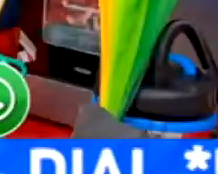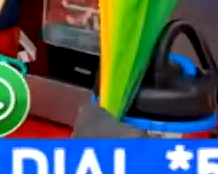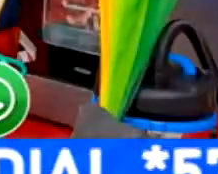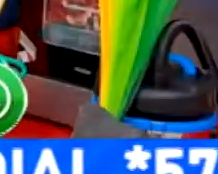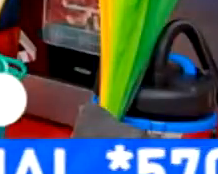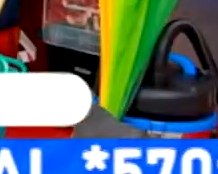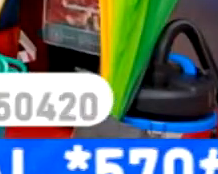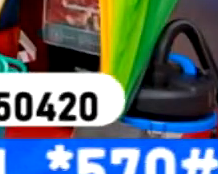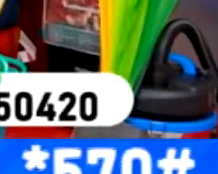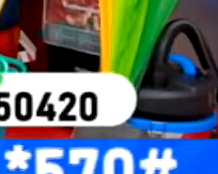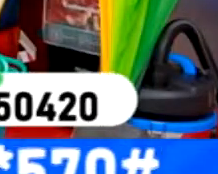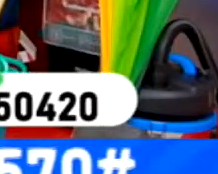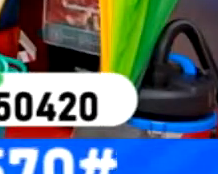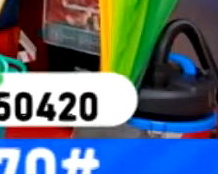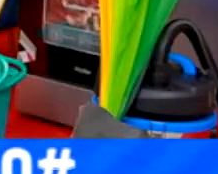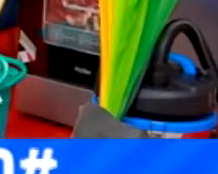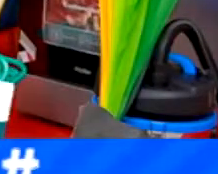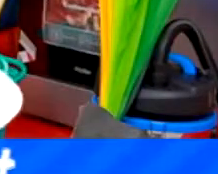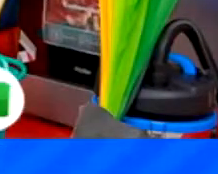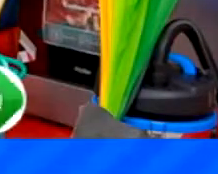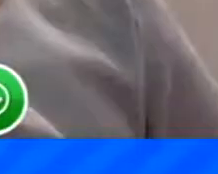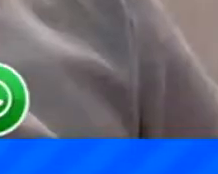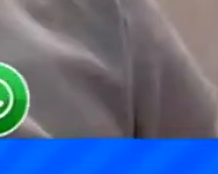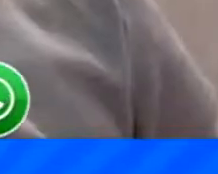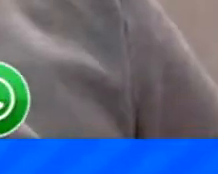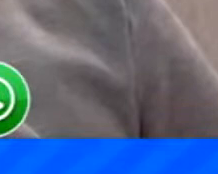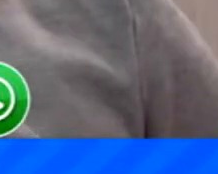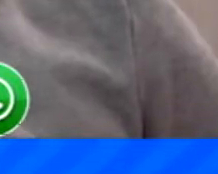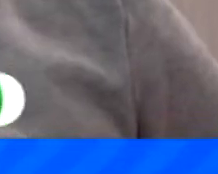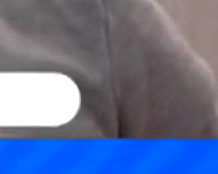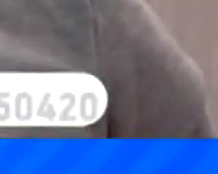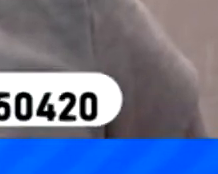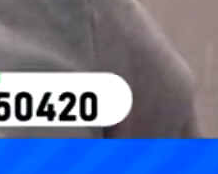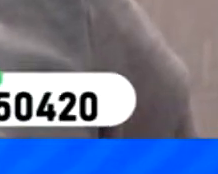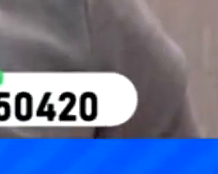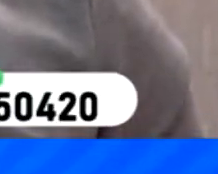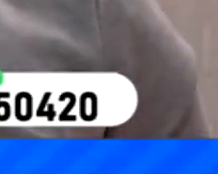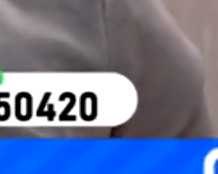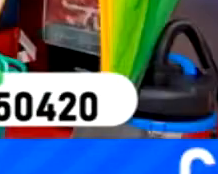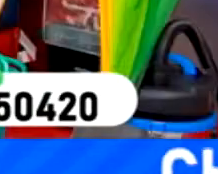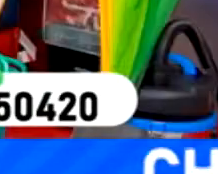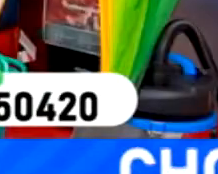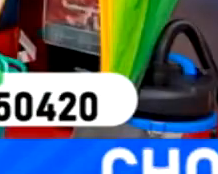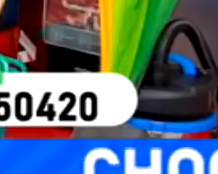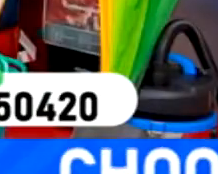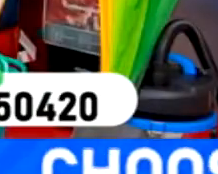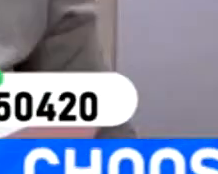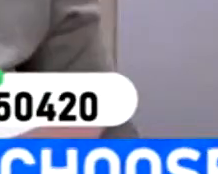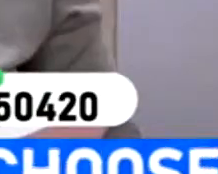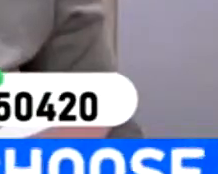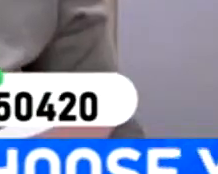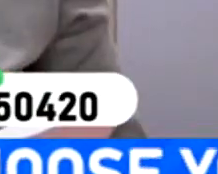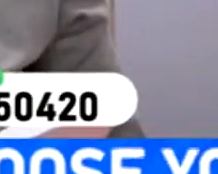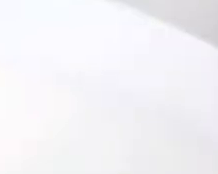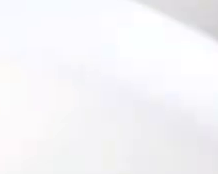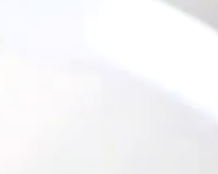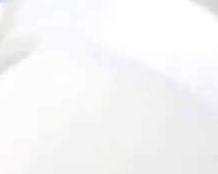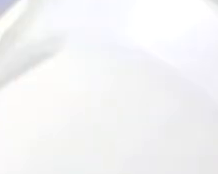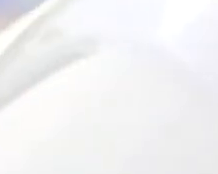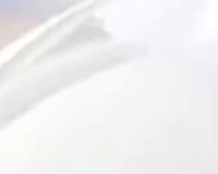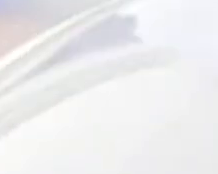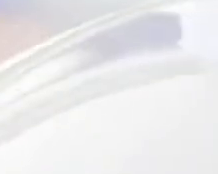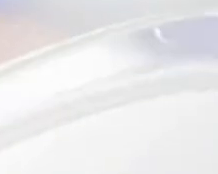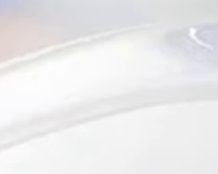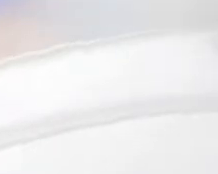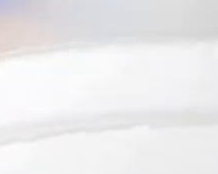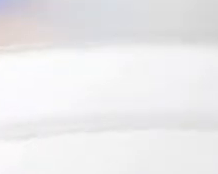We've gone ahead to cover the peer school fees. You're your other kid. Thank you, God. Santa Sana Lotto Moto.